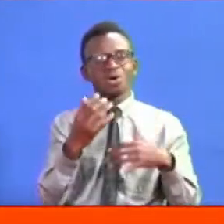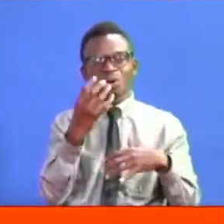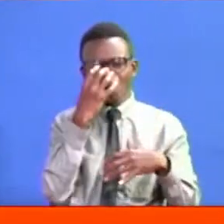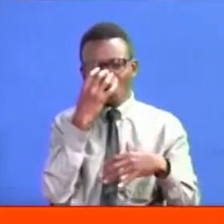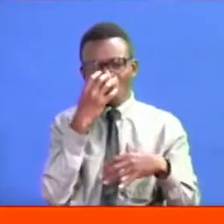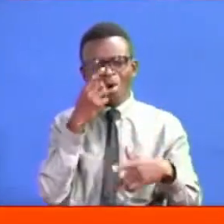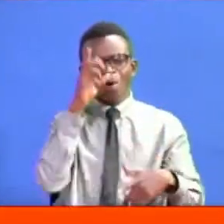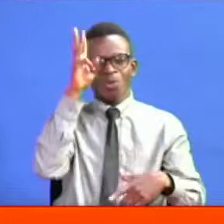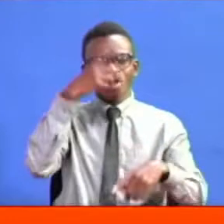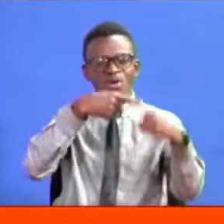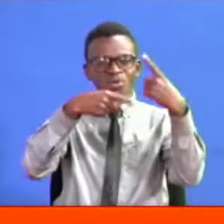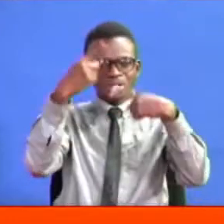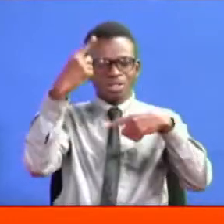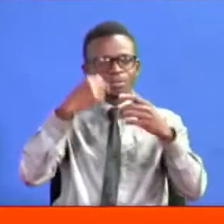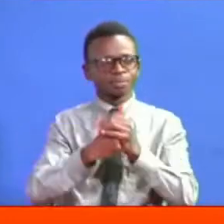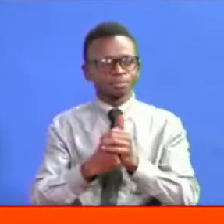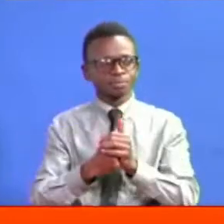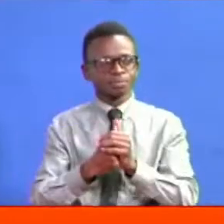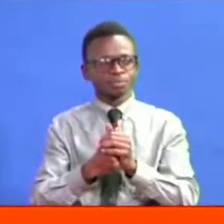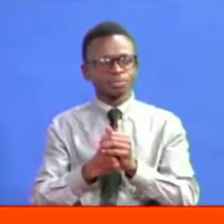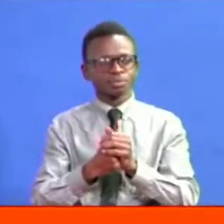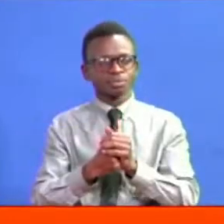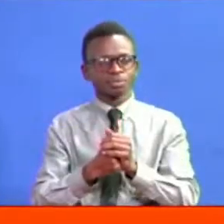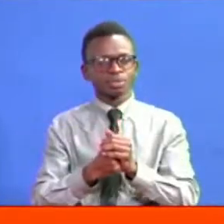humshindi. Nataka nifinywe.